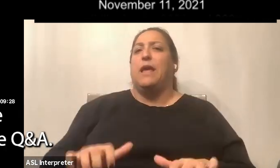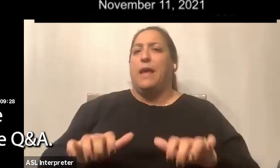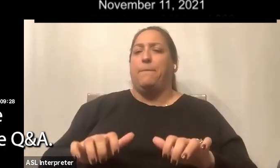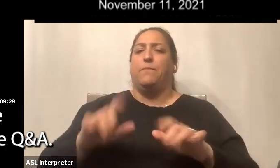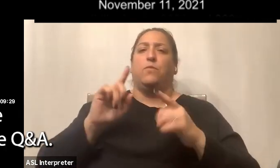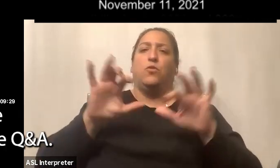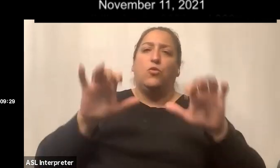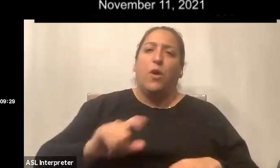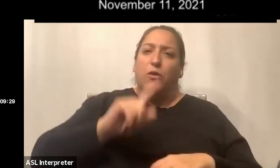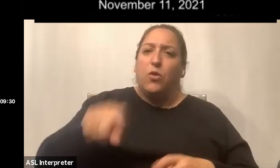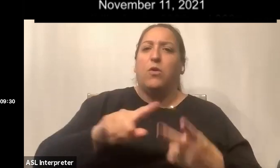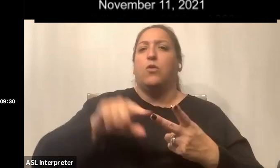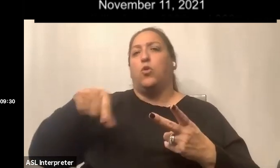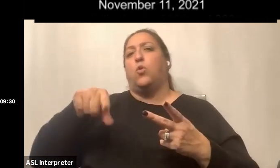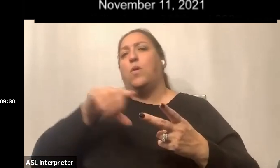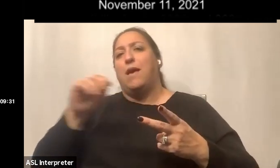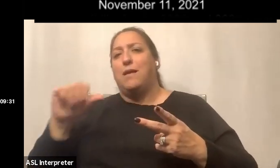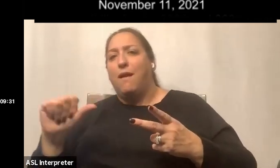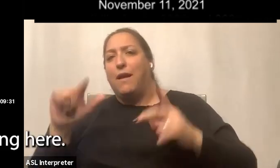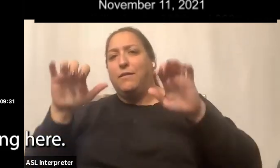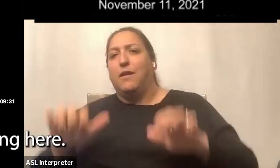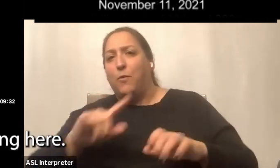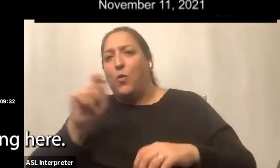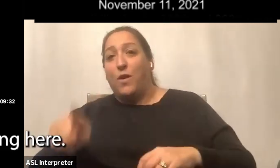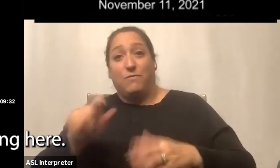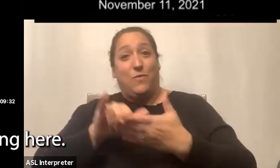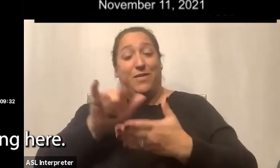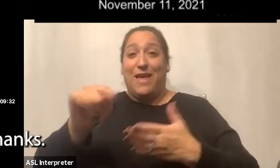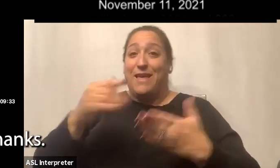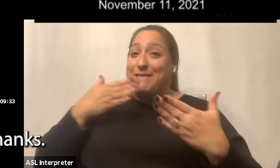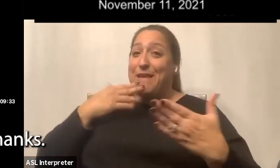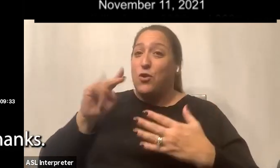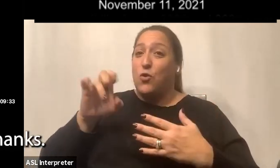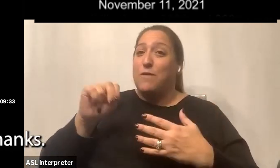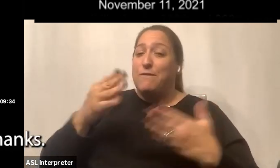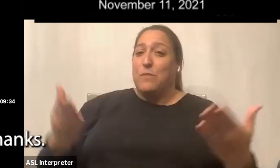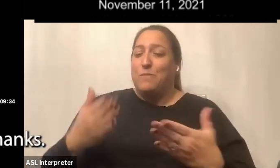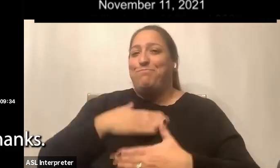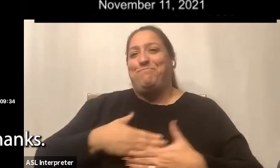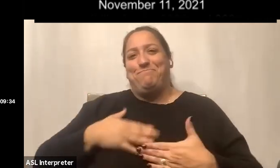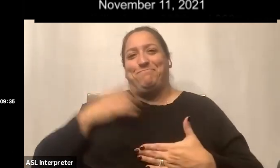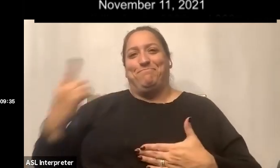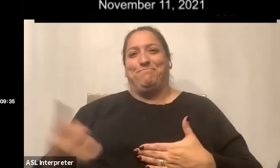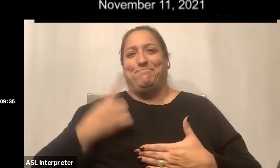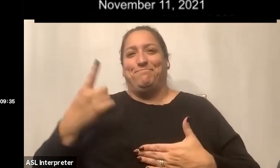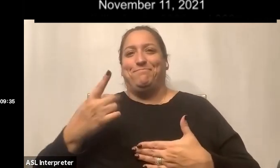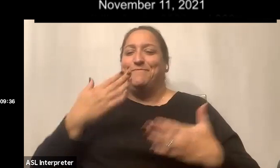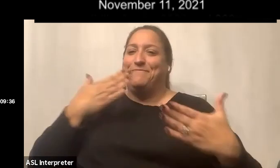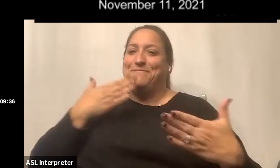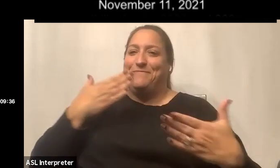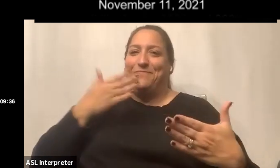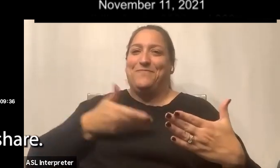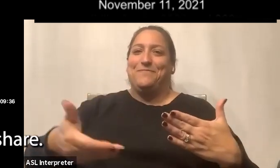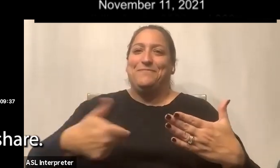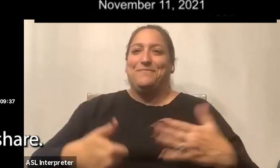or to the Q&A. So yeah, with that, Noreen, thank you so much for being here. It's such a pleasure as always. Thanks for inviting